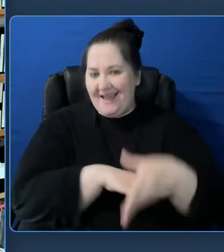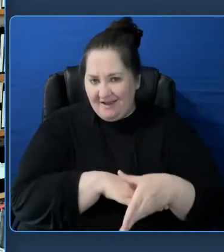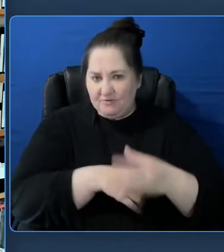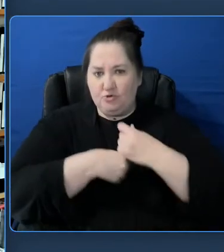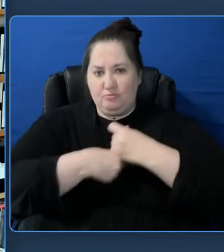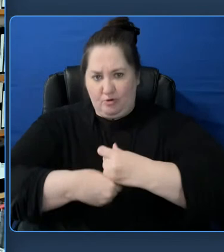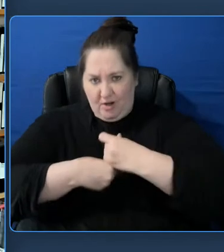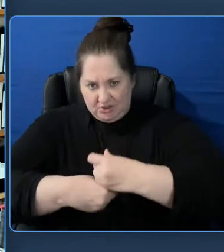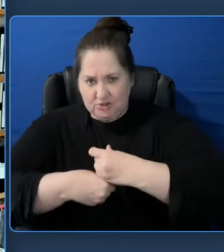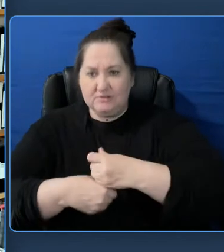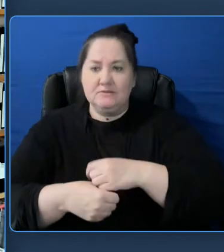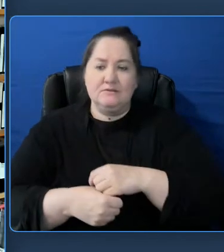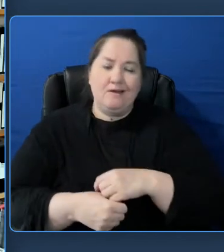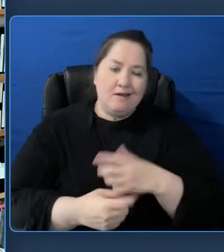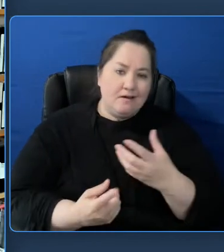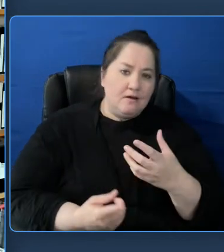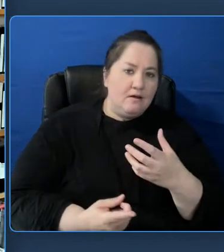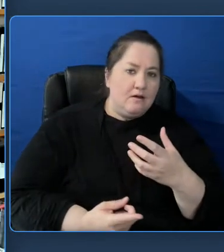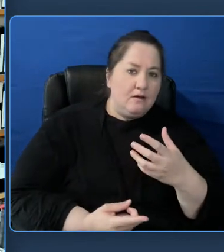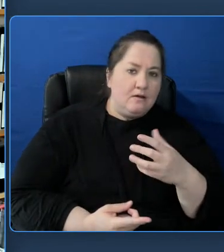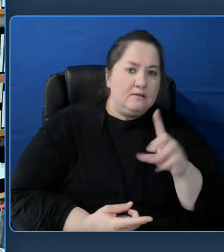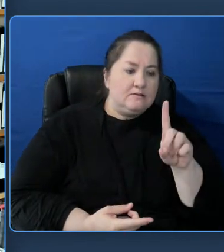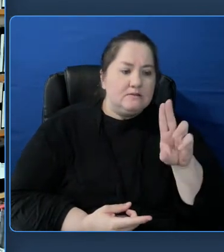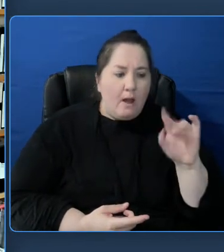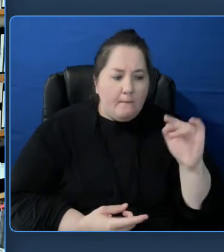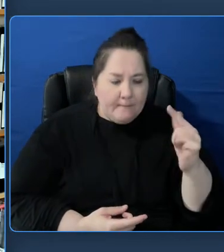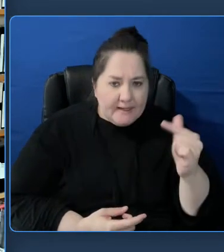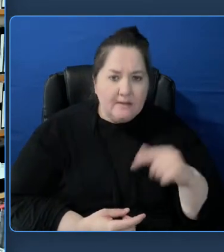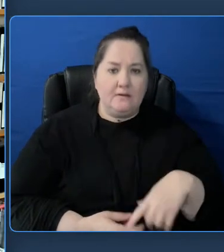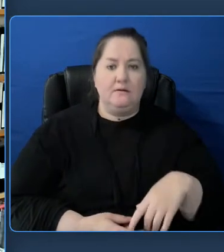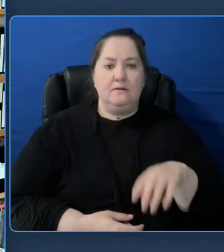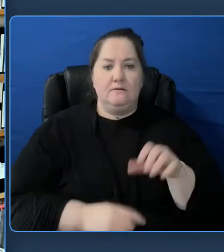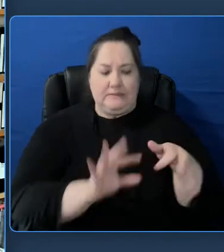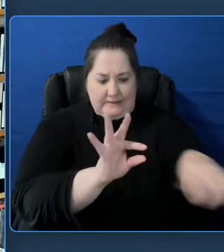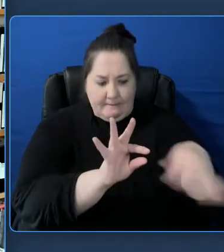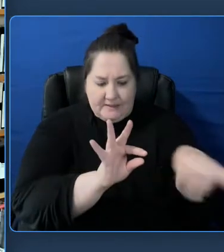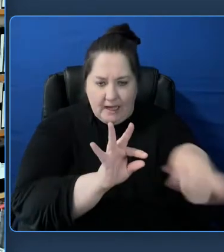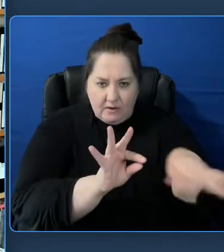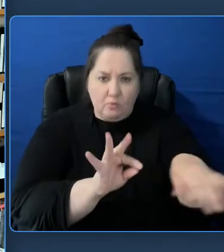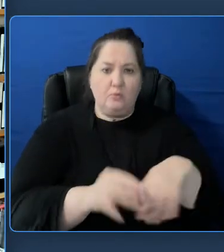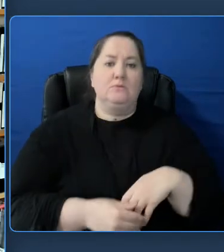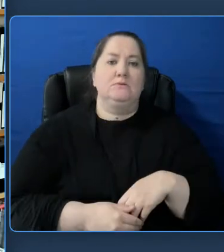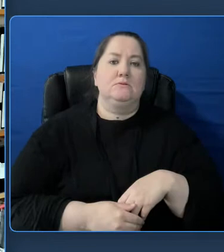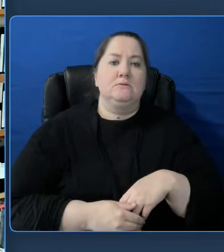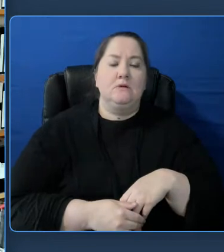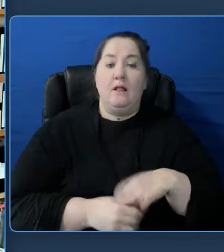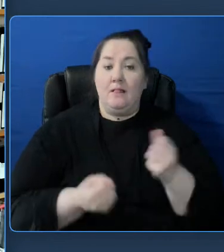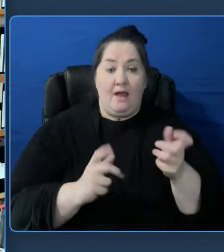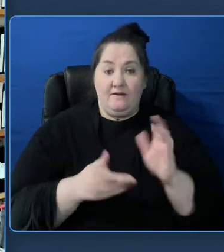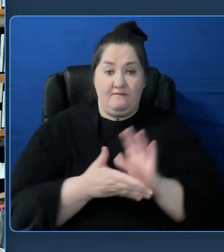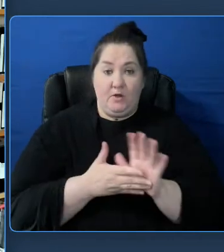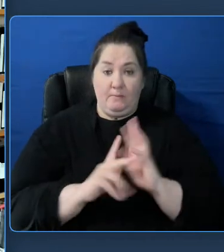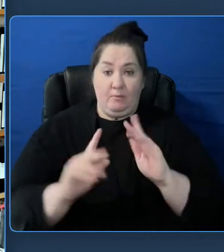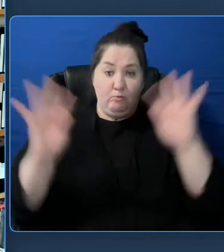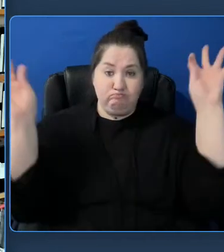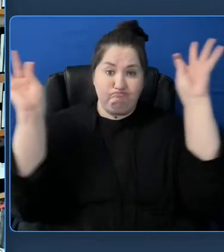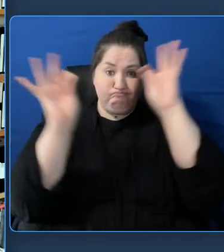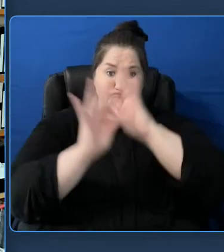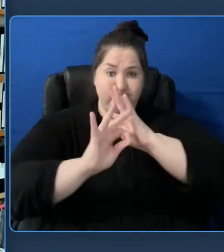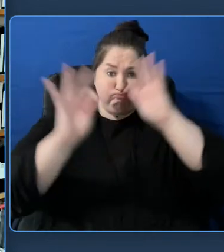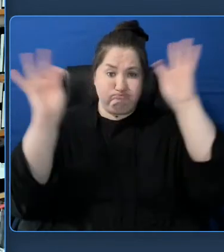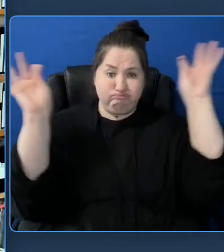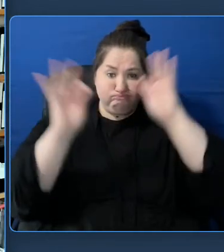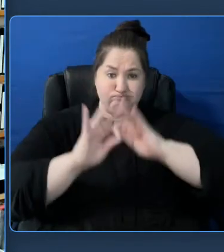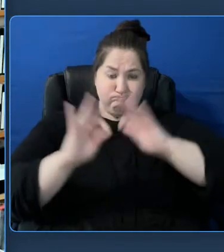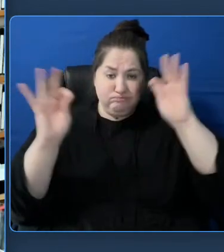post-production activity like dubbing and subtitles. So a lot of film people don't even know about it. You know, in